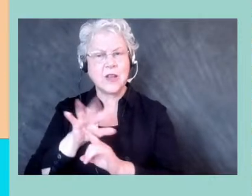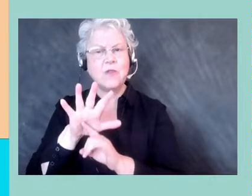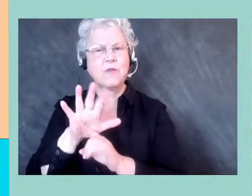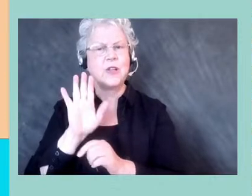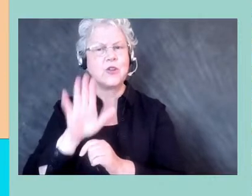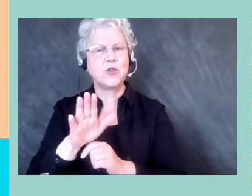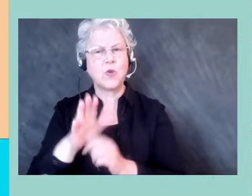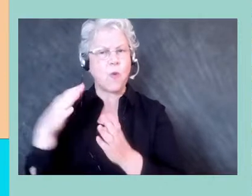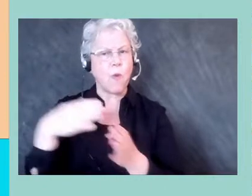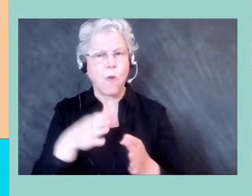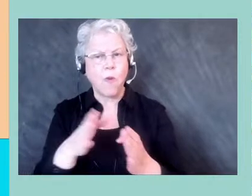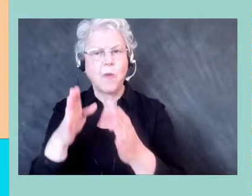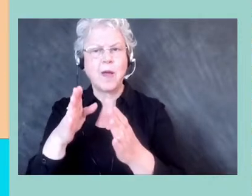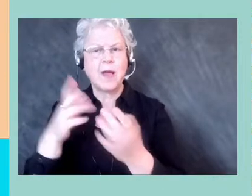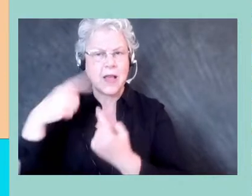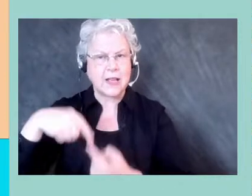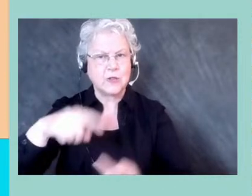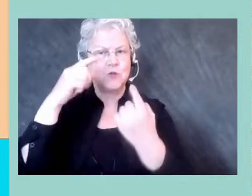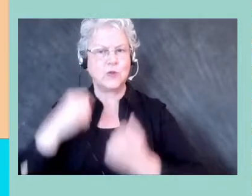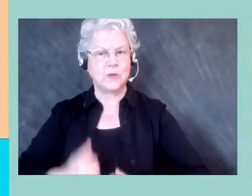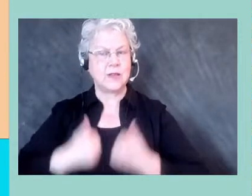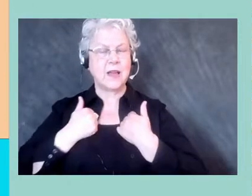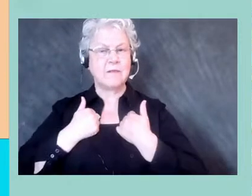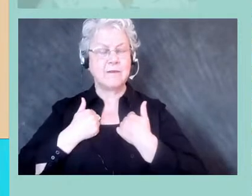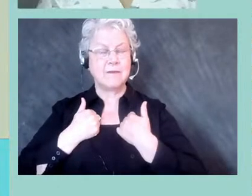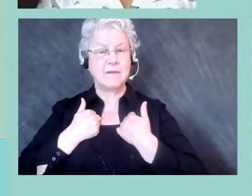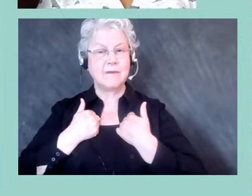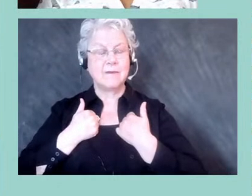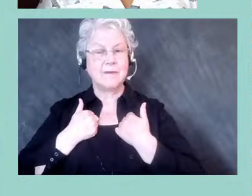how did it affect the path you were on?